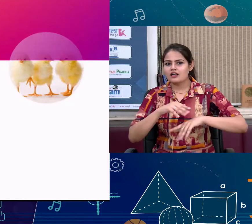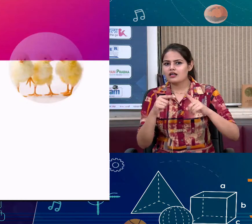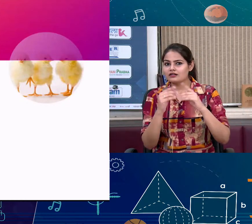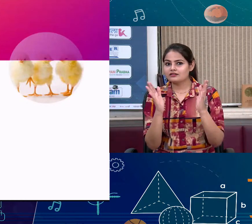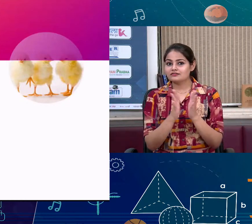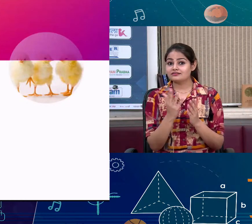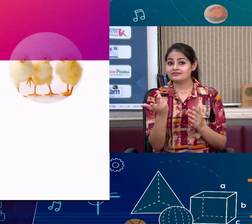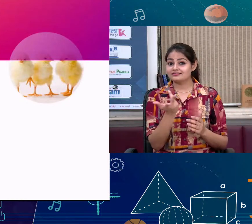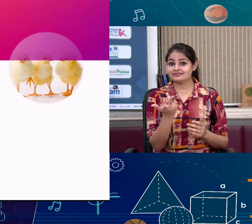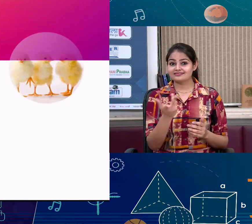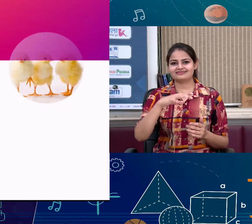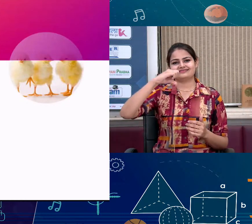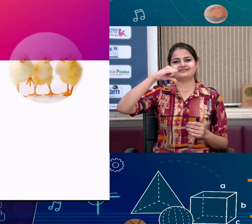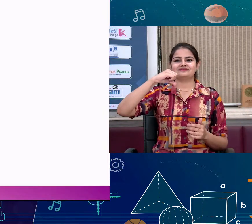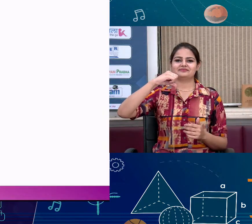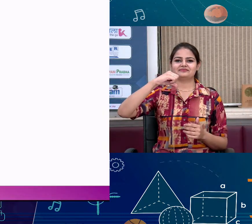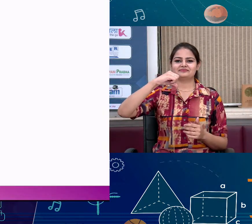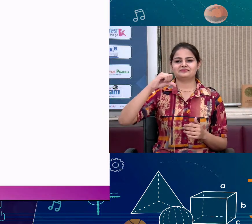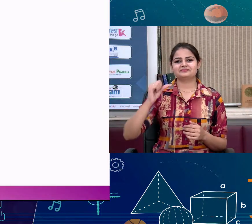poem.